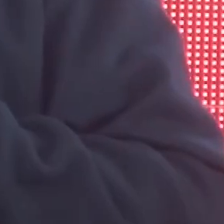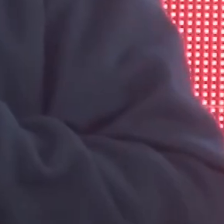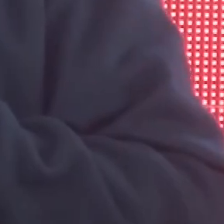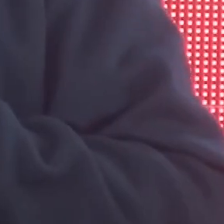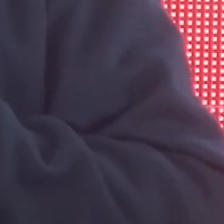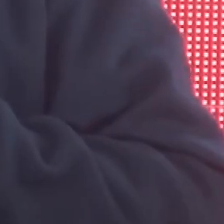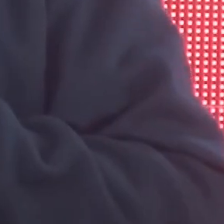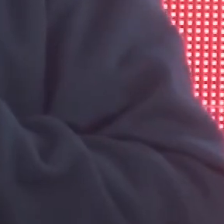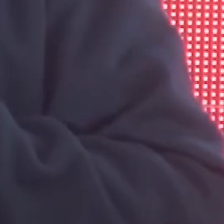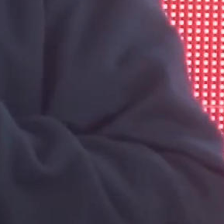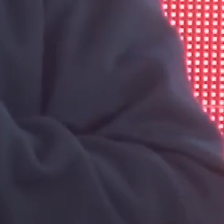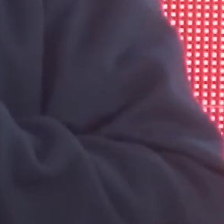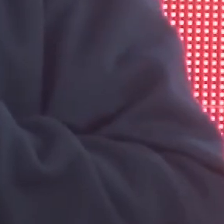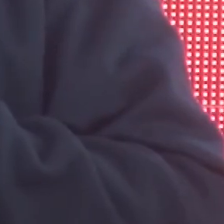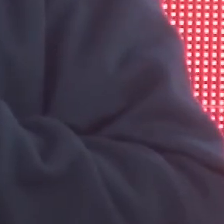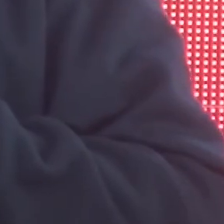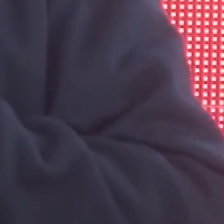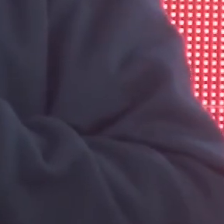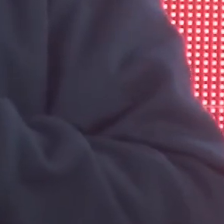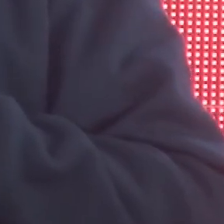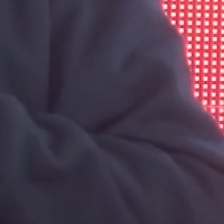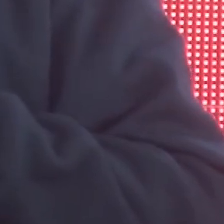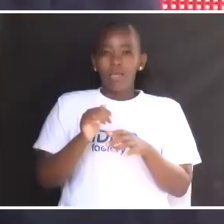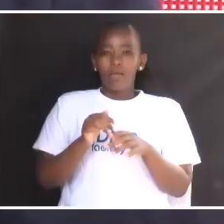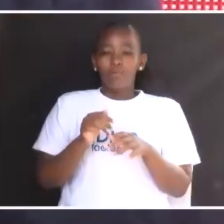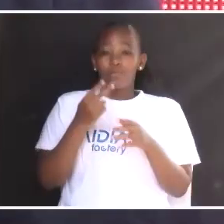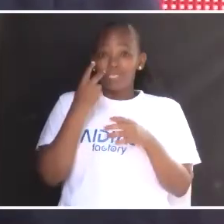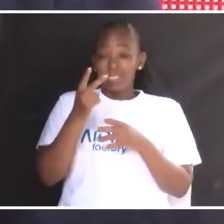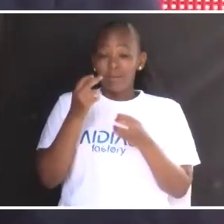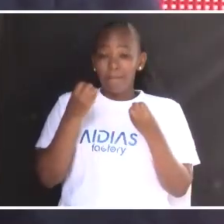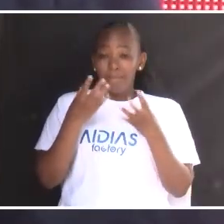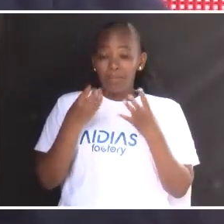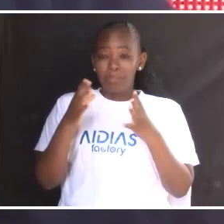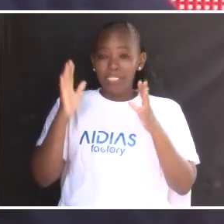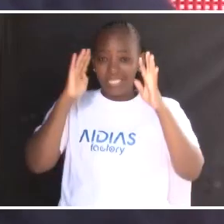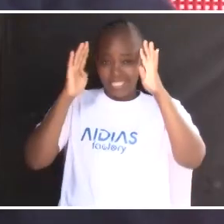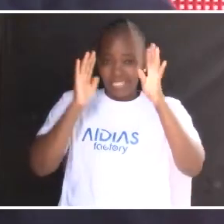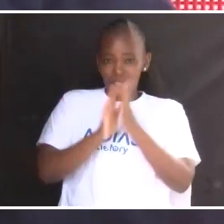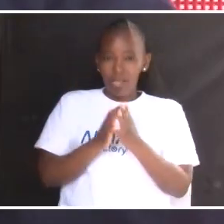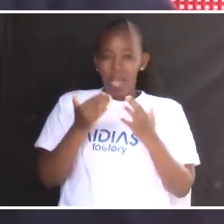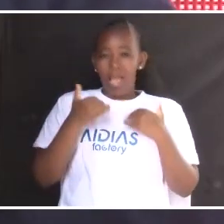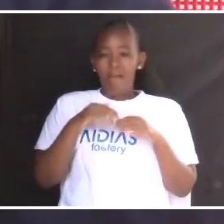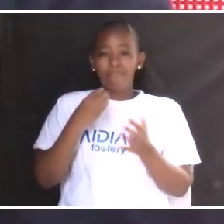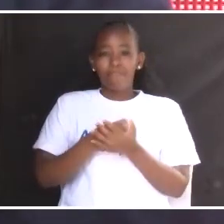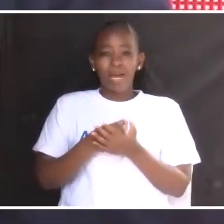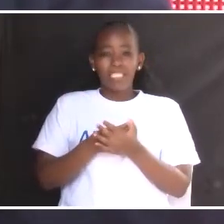way to deal with disputes as opposed to going to court. We have realized that most of the creatives don't